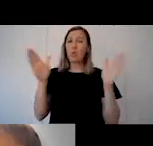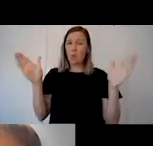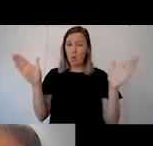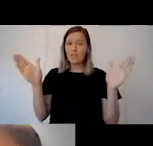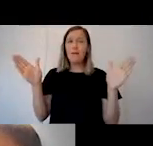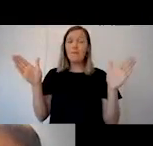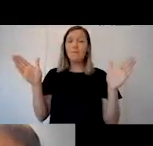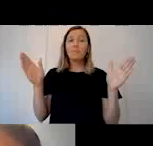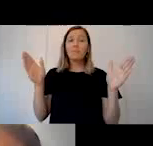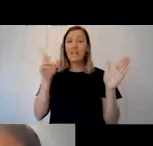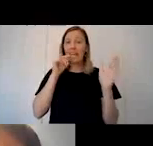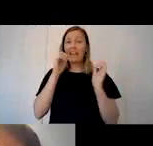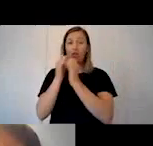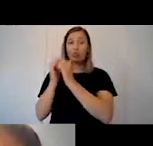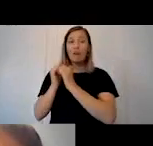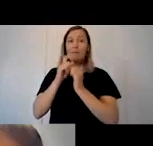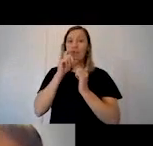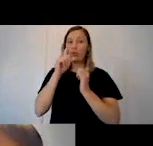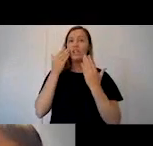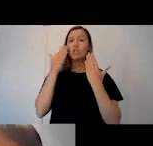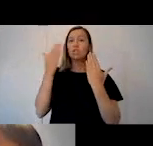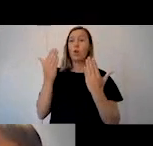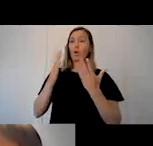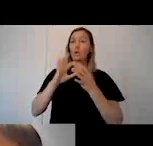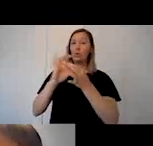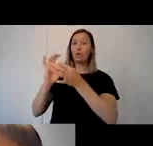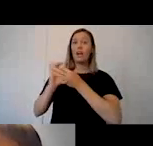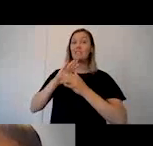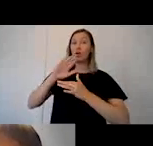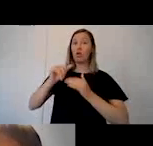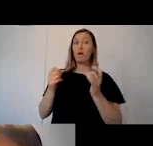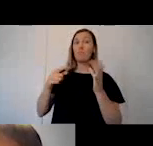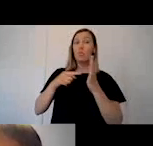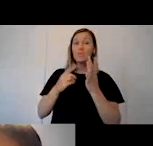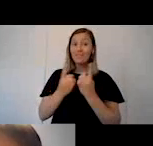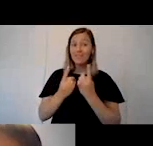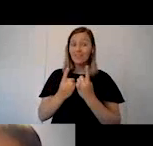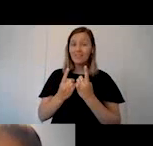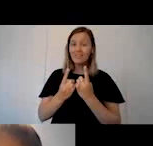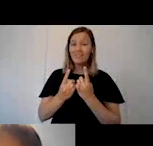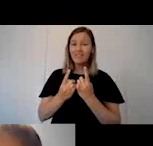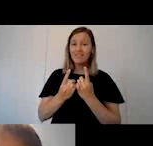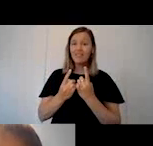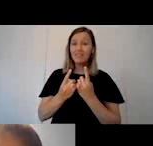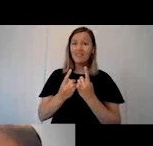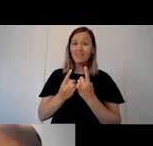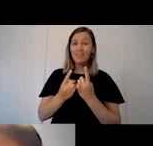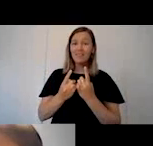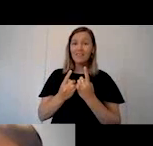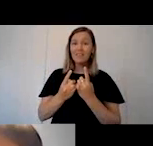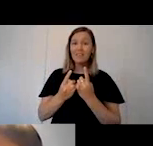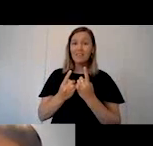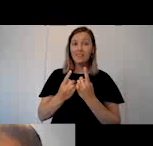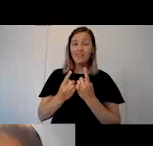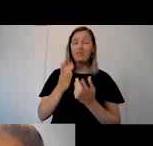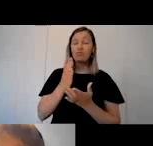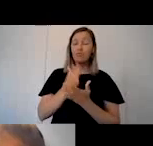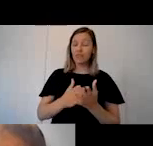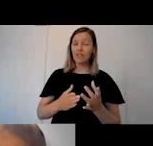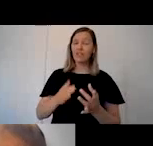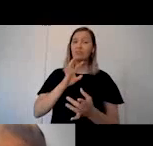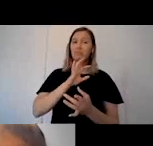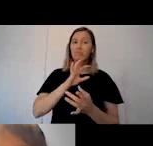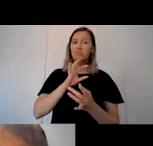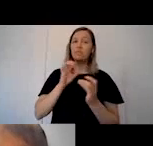on. But if you can show a united front on the important things, then I think that will be extremely helpful for